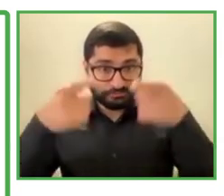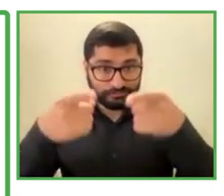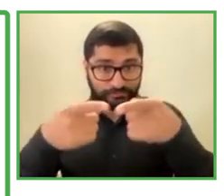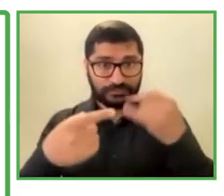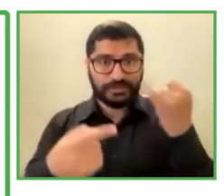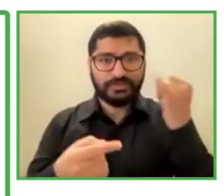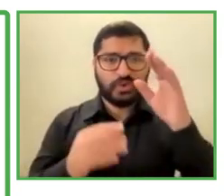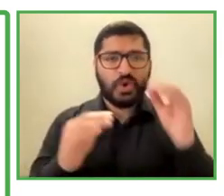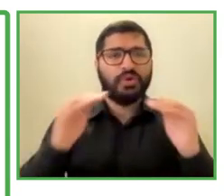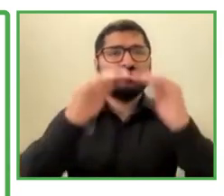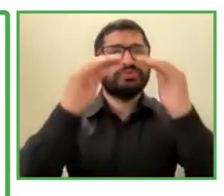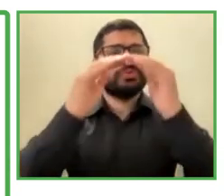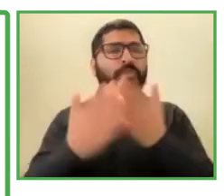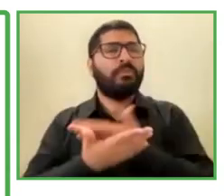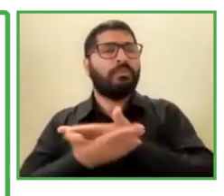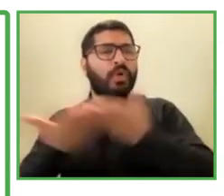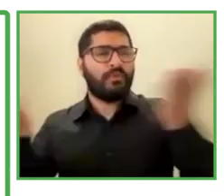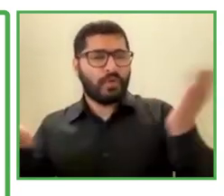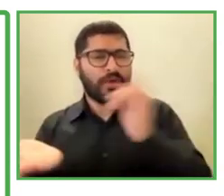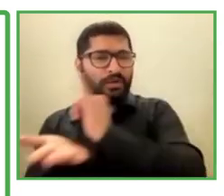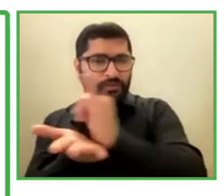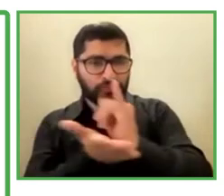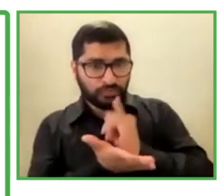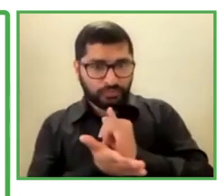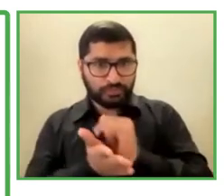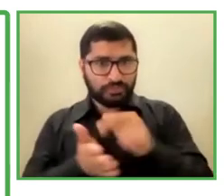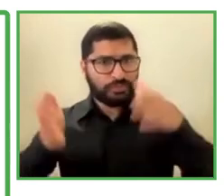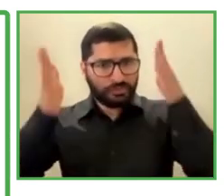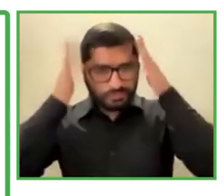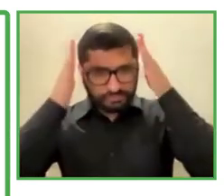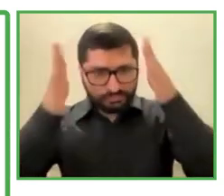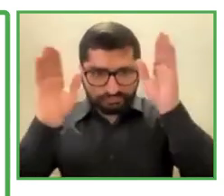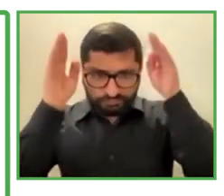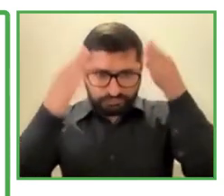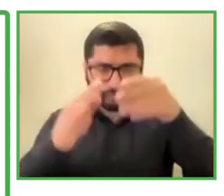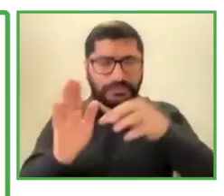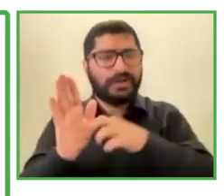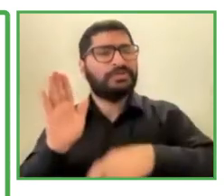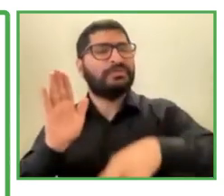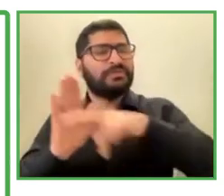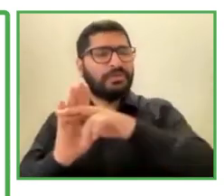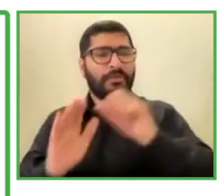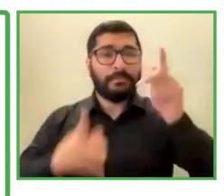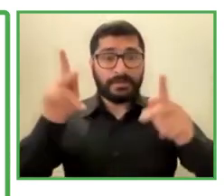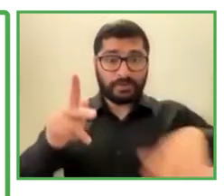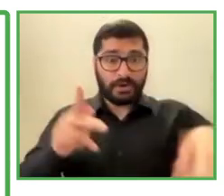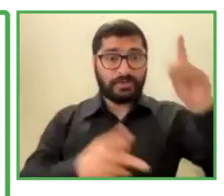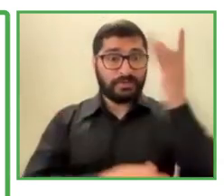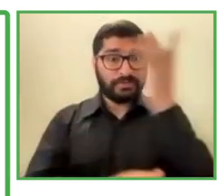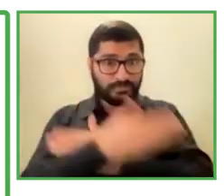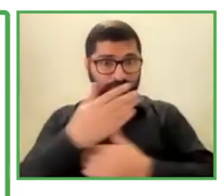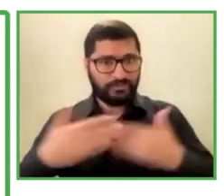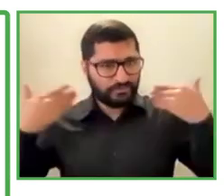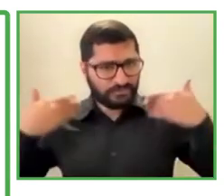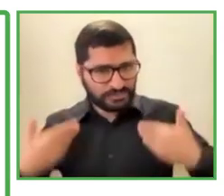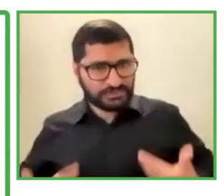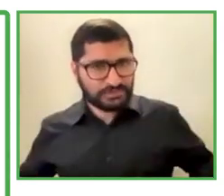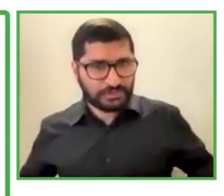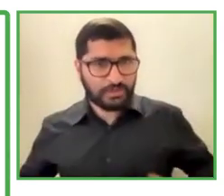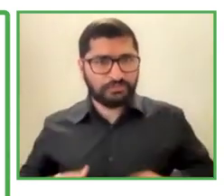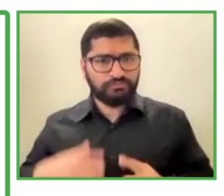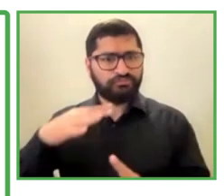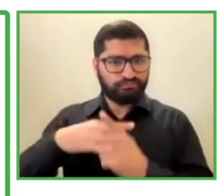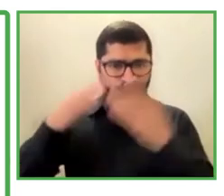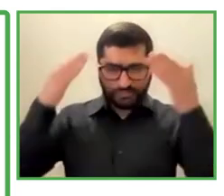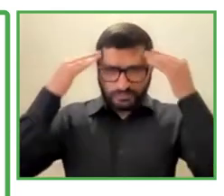is specialized in rehabilitating people with physical disabilities, mainly neurological